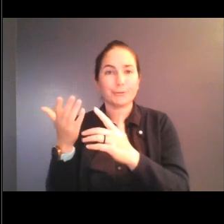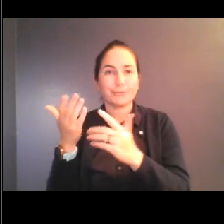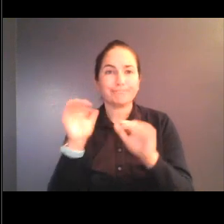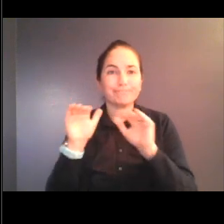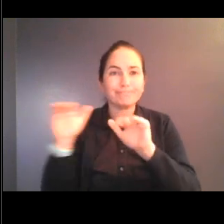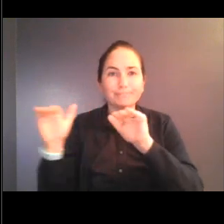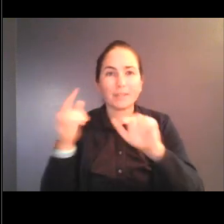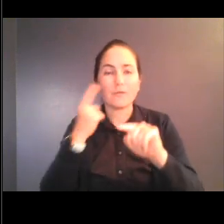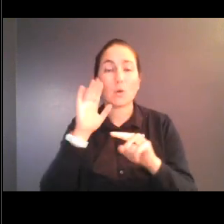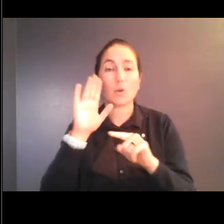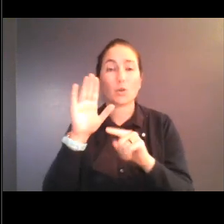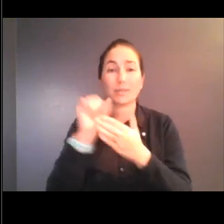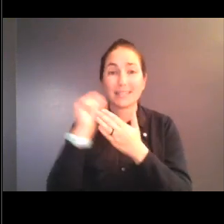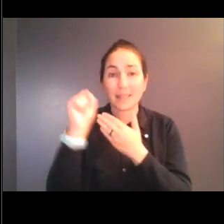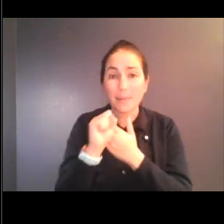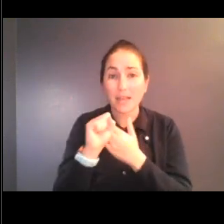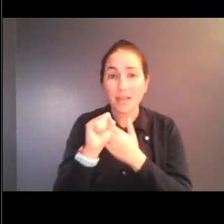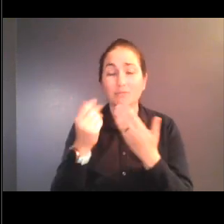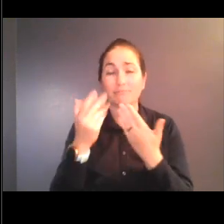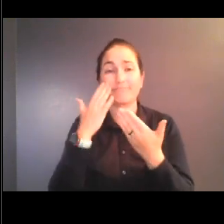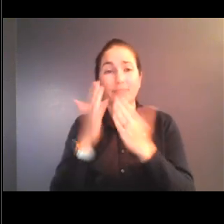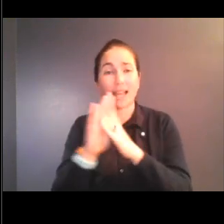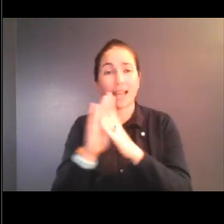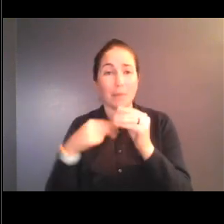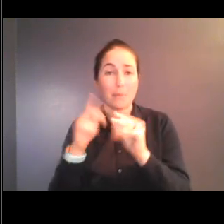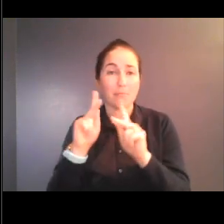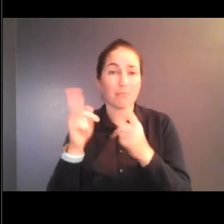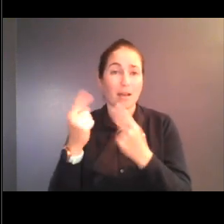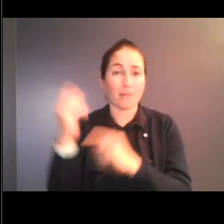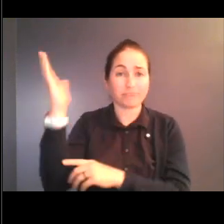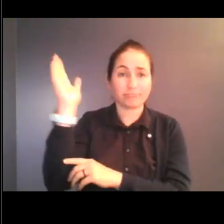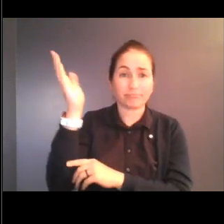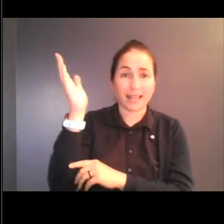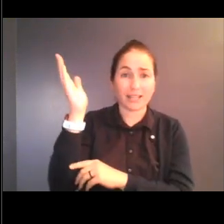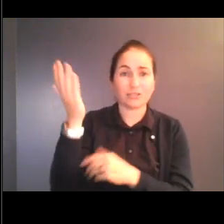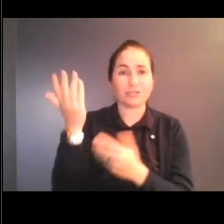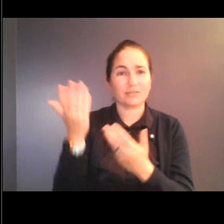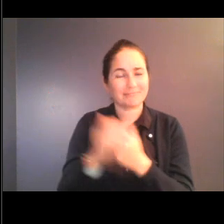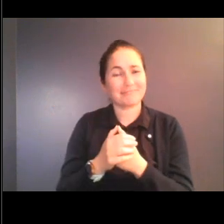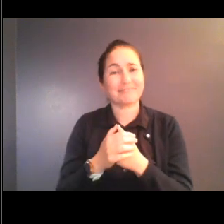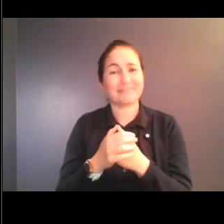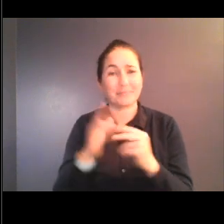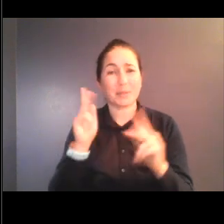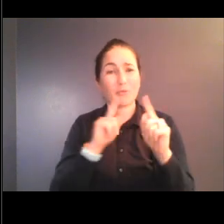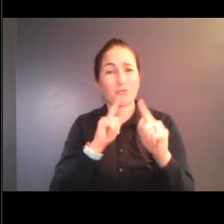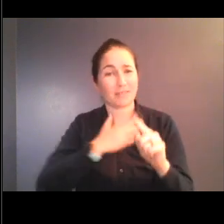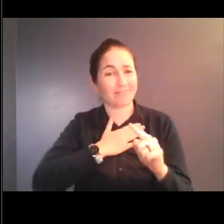or ask about, you know, guest lectures and all of that, people are willing to help out, willing to